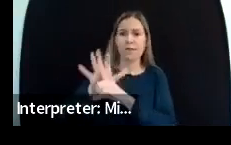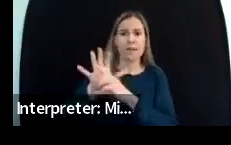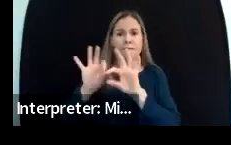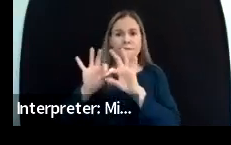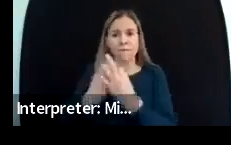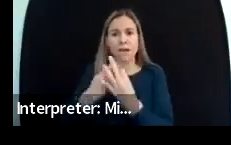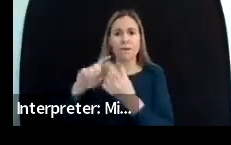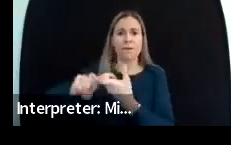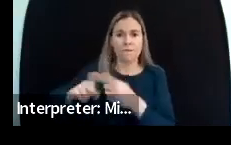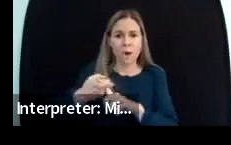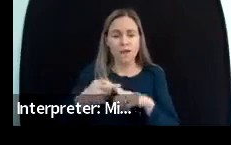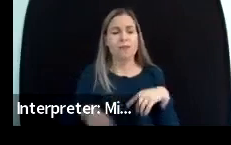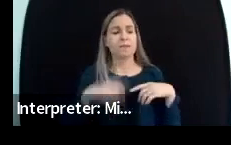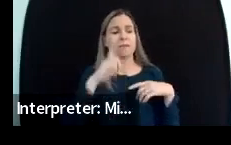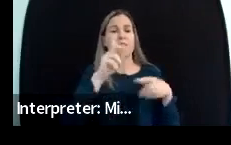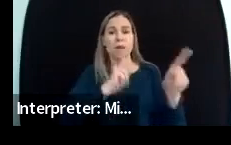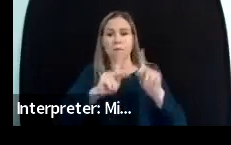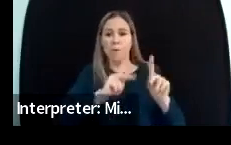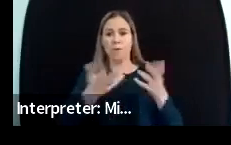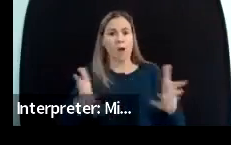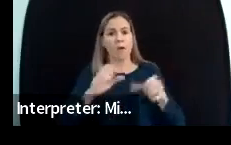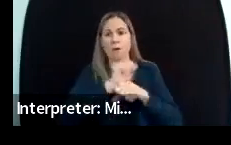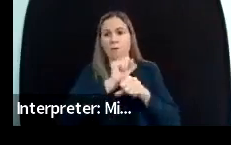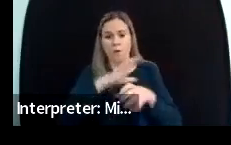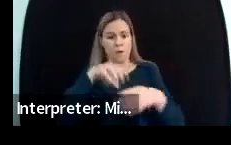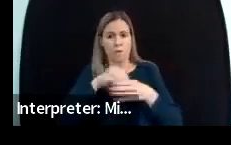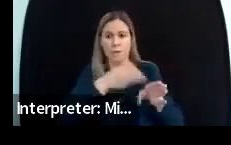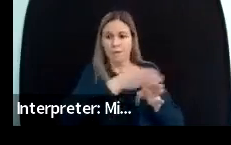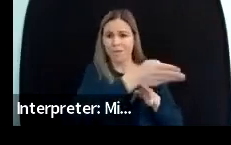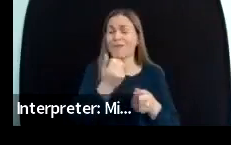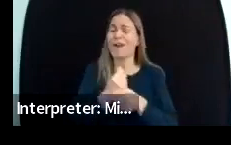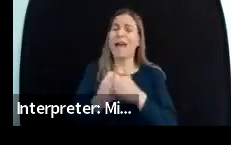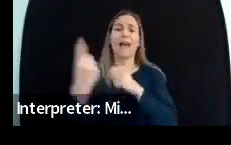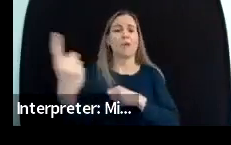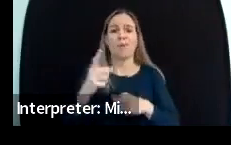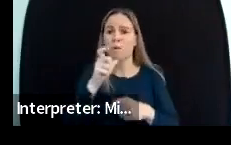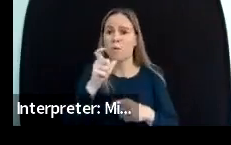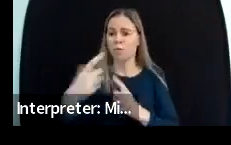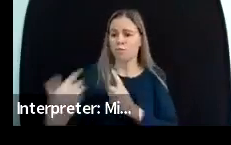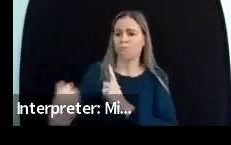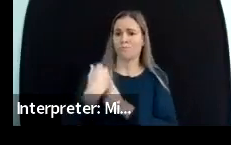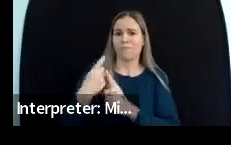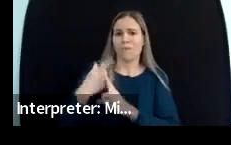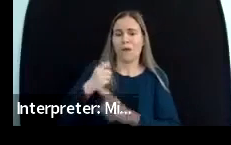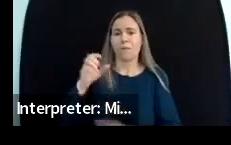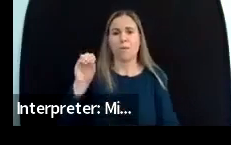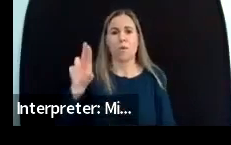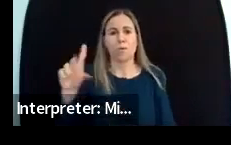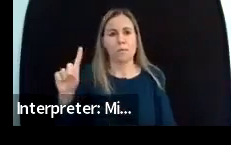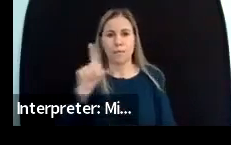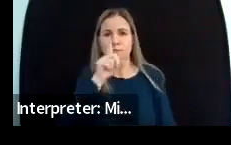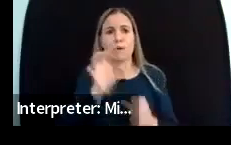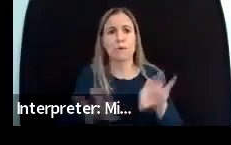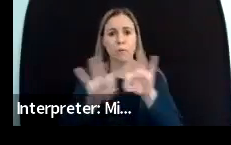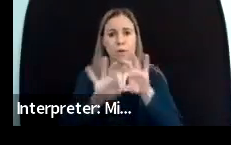working in this field. It's for anyone who has been affected by OUD. And you can also share